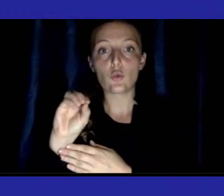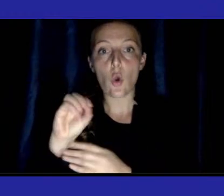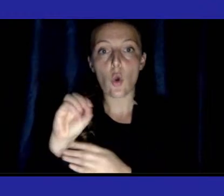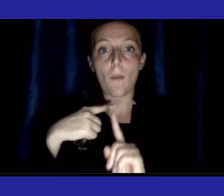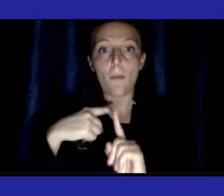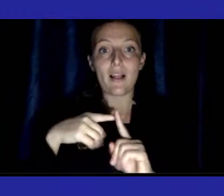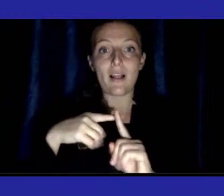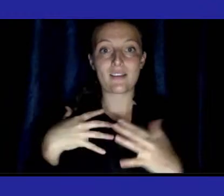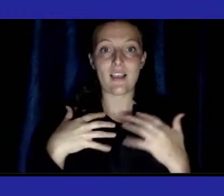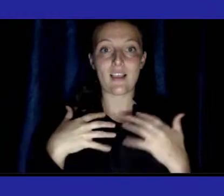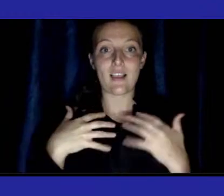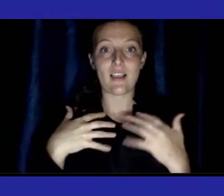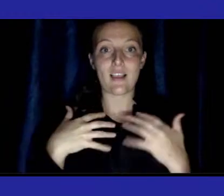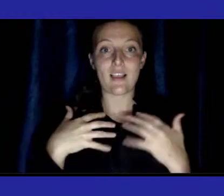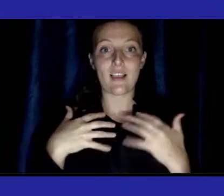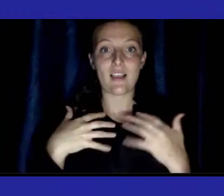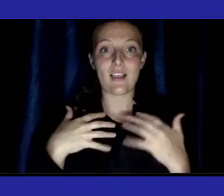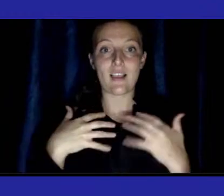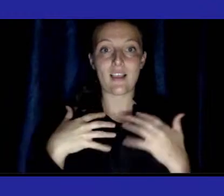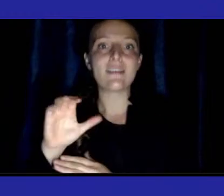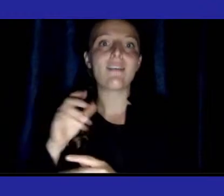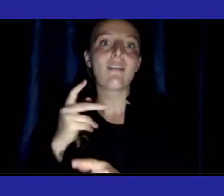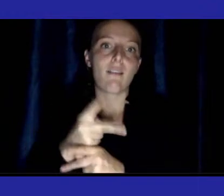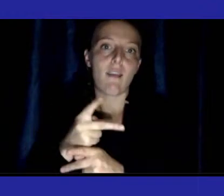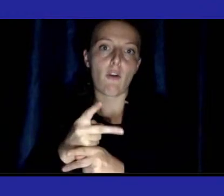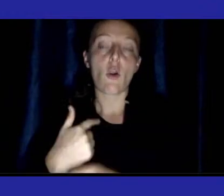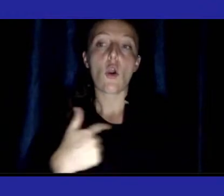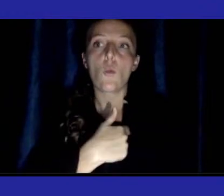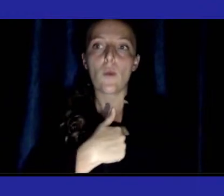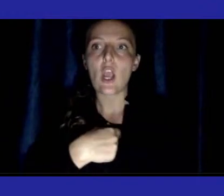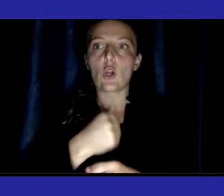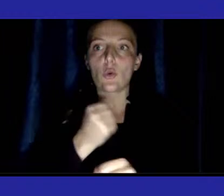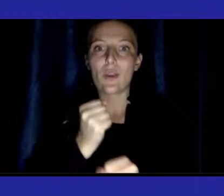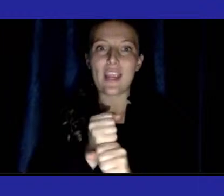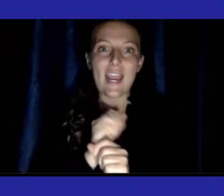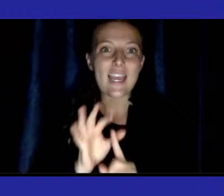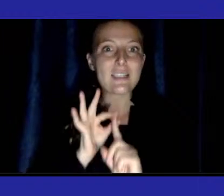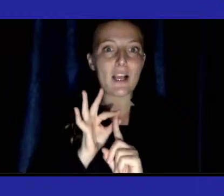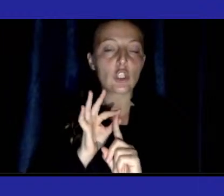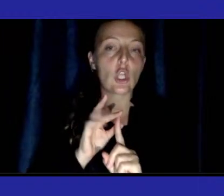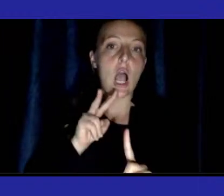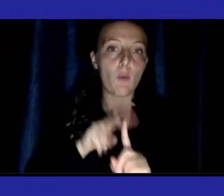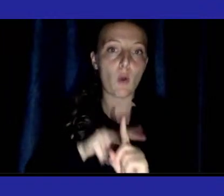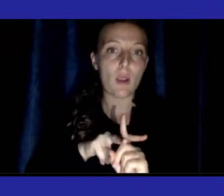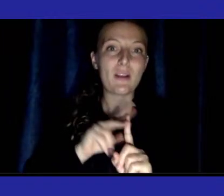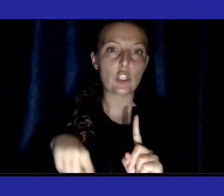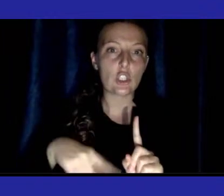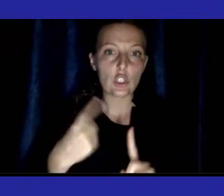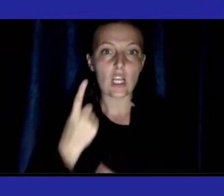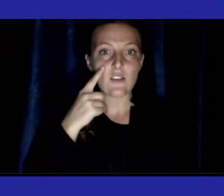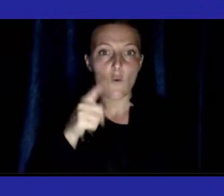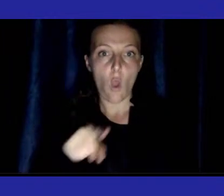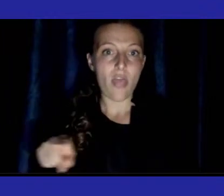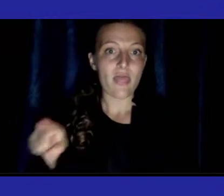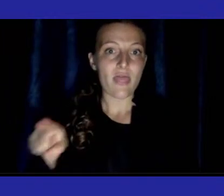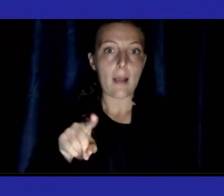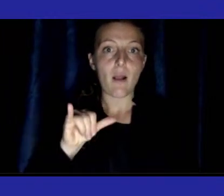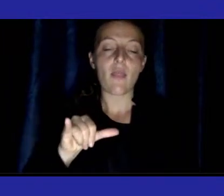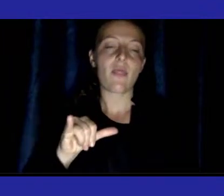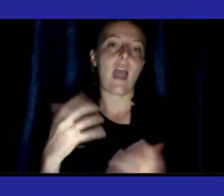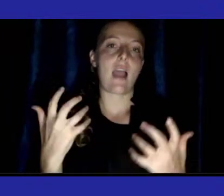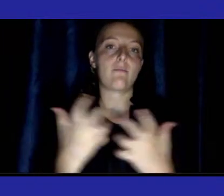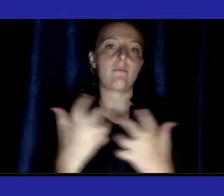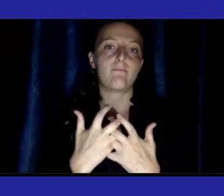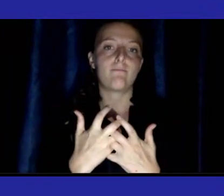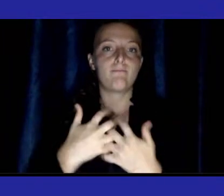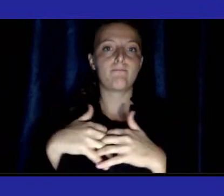special appointments just for them. Right. That works culturally better than we're going